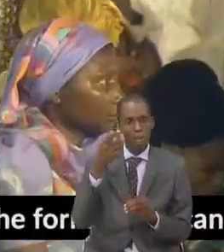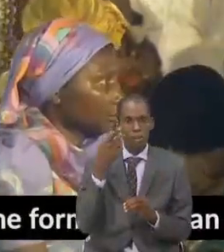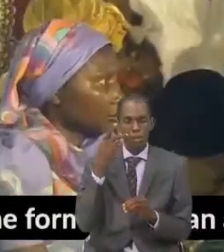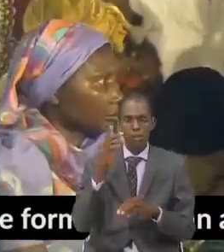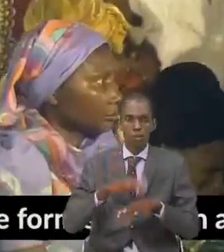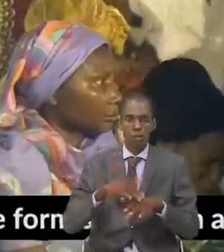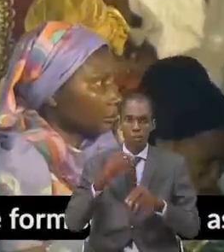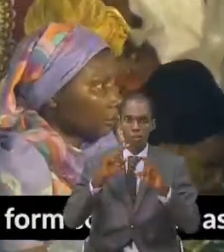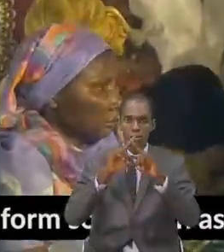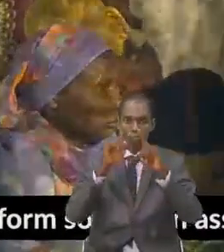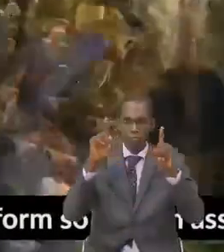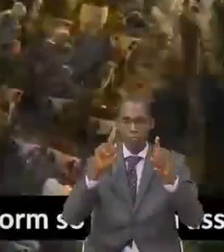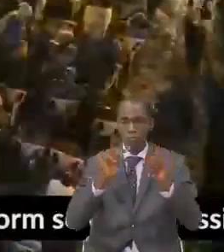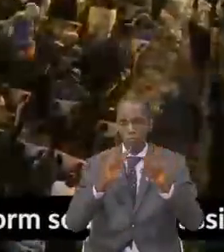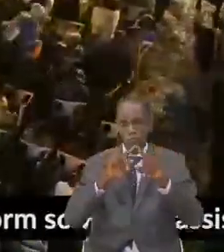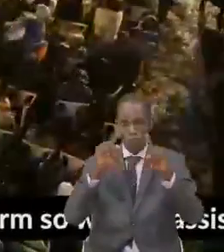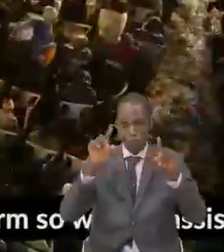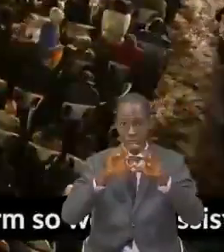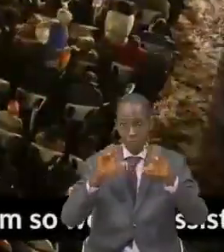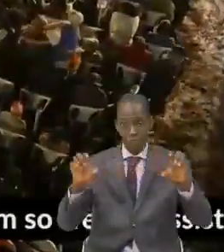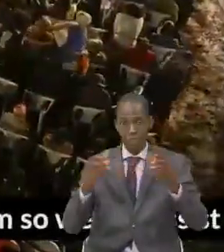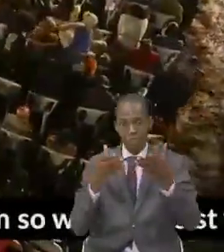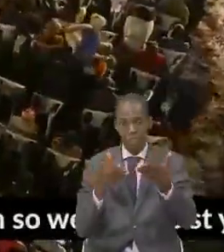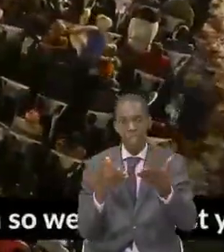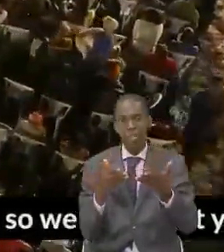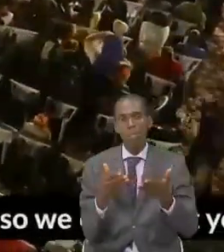Take their phone numbers,